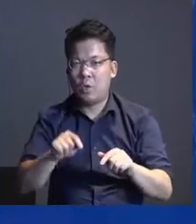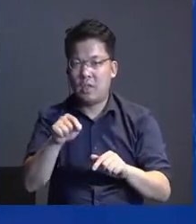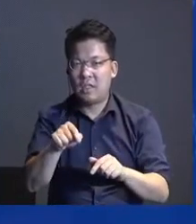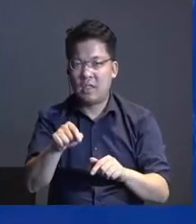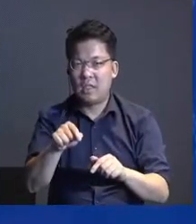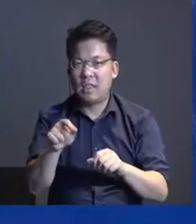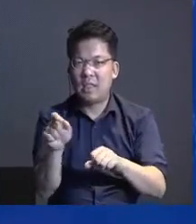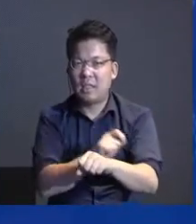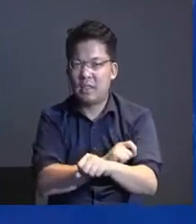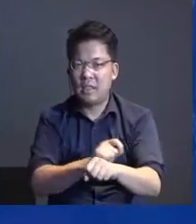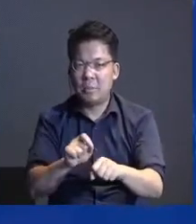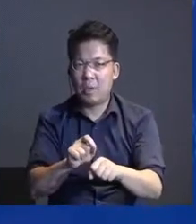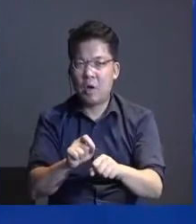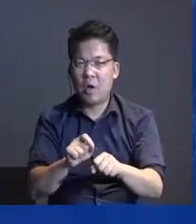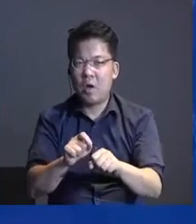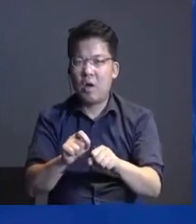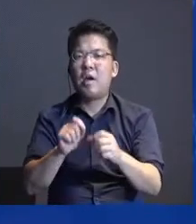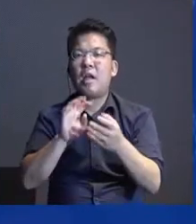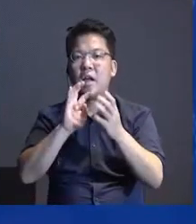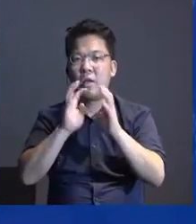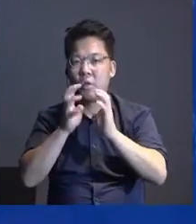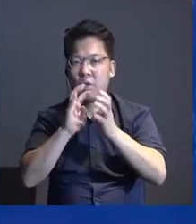session on civil society